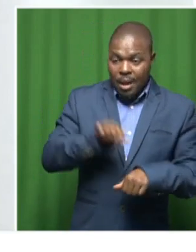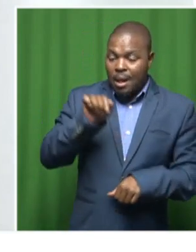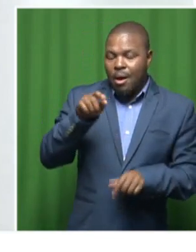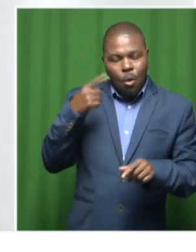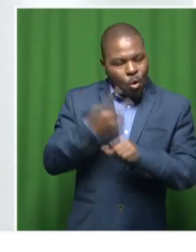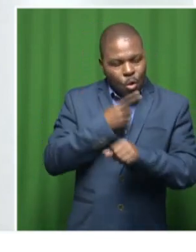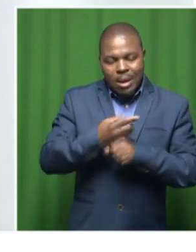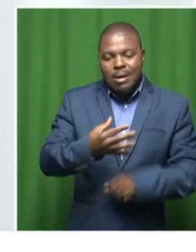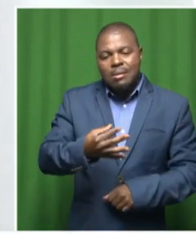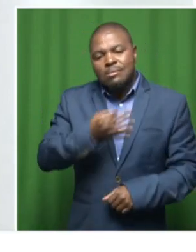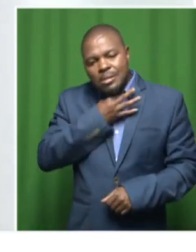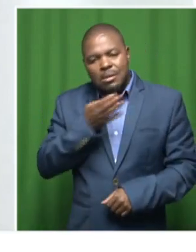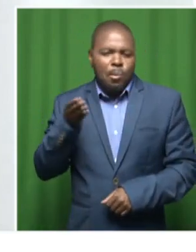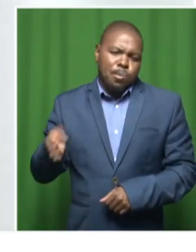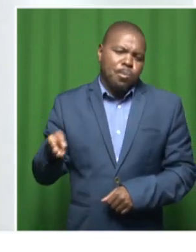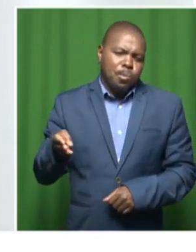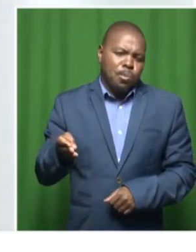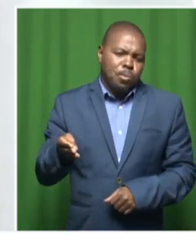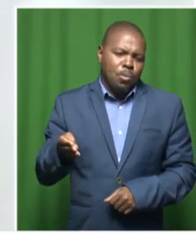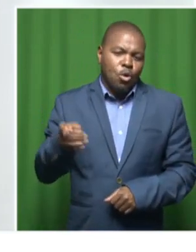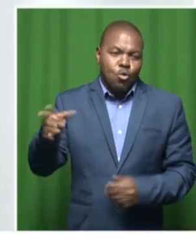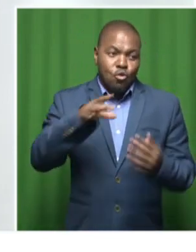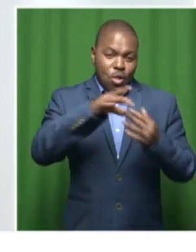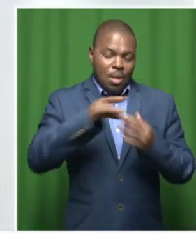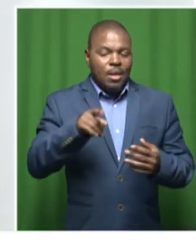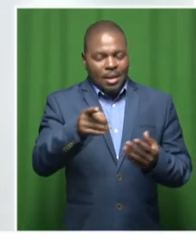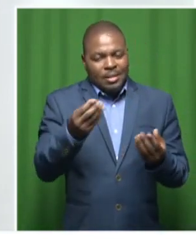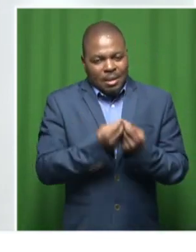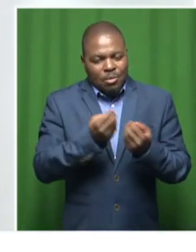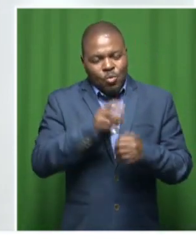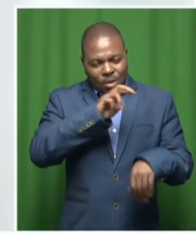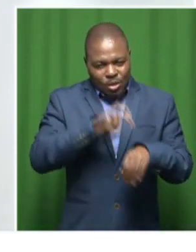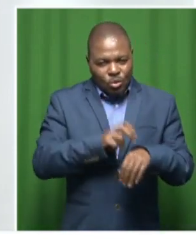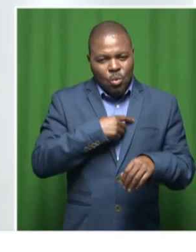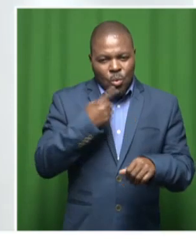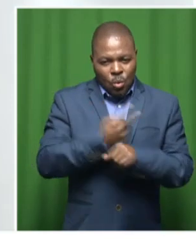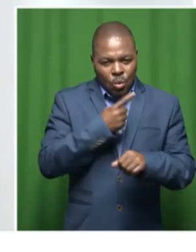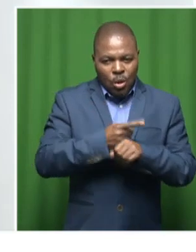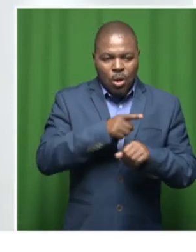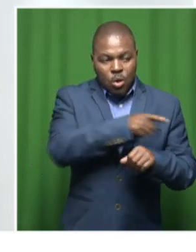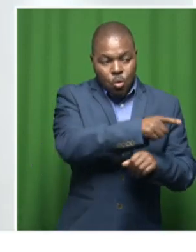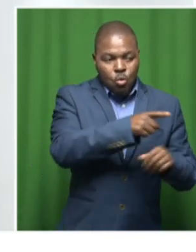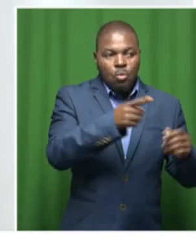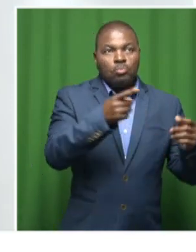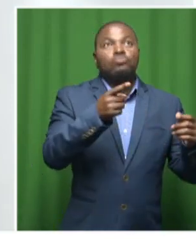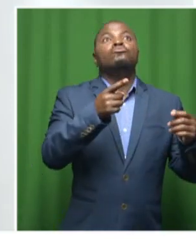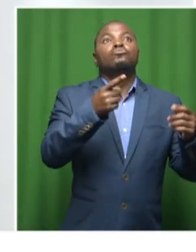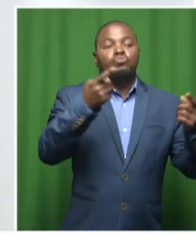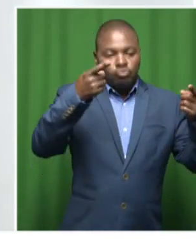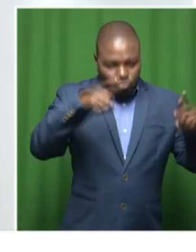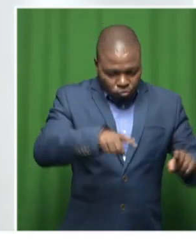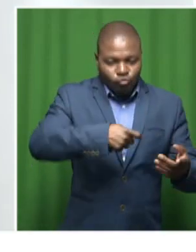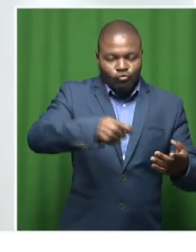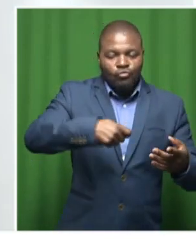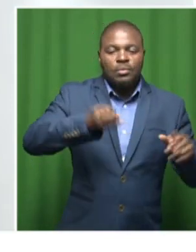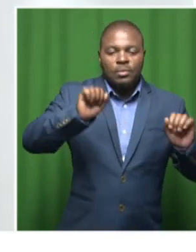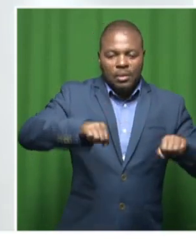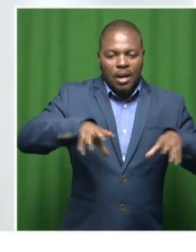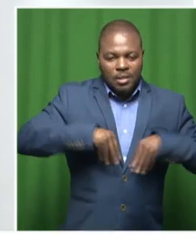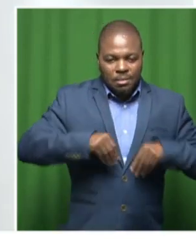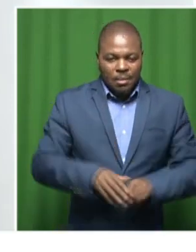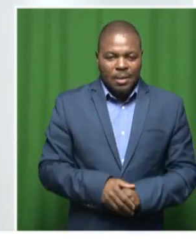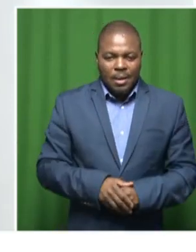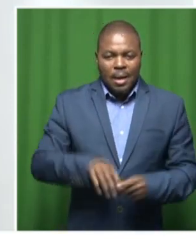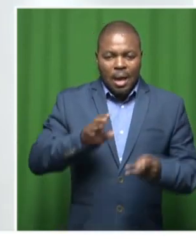risk. Anything, it could be elective surgery. So that is something that you have to have informed consent about. So with regards to